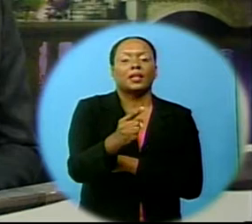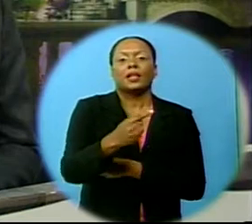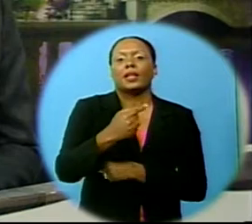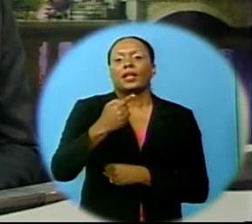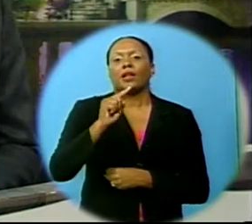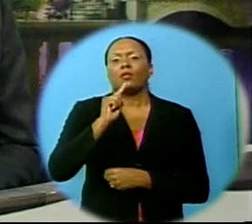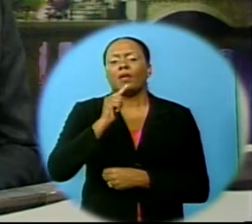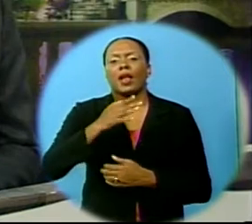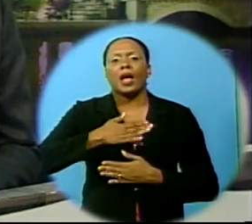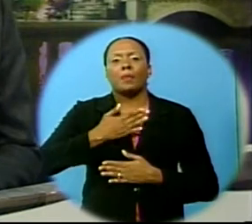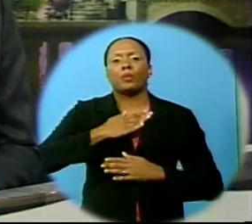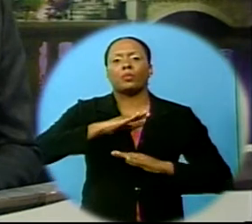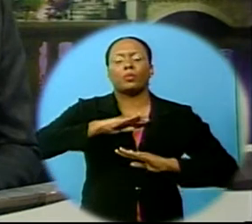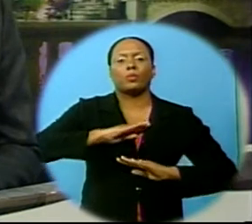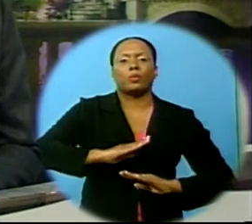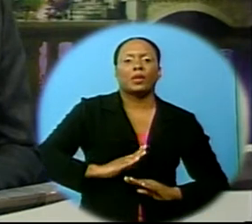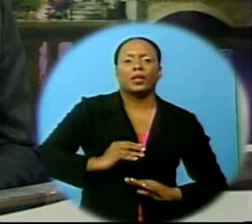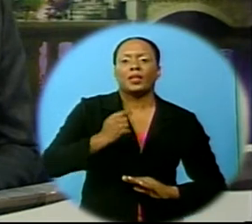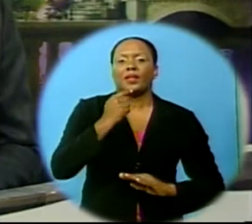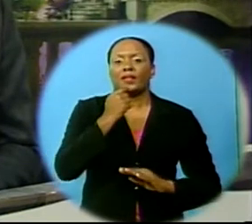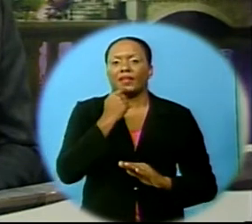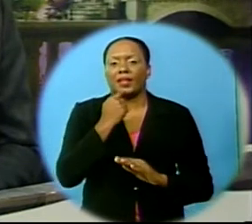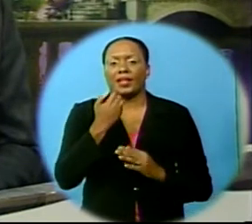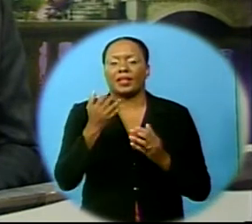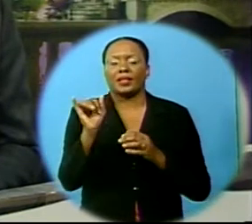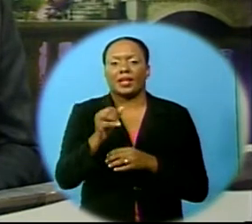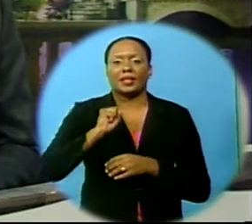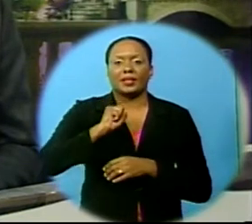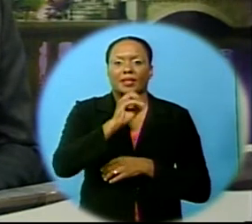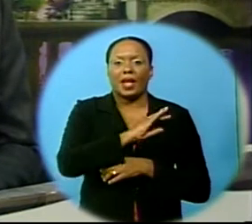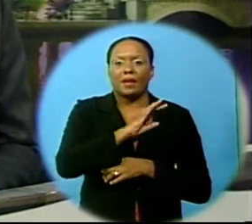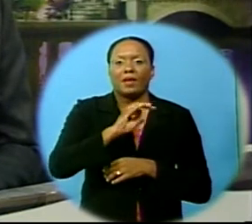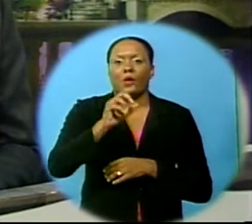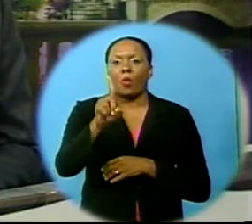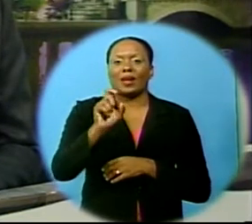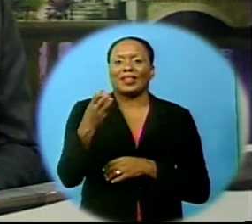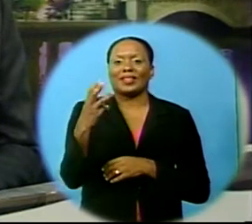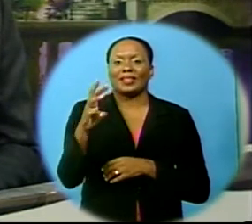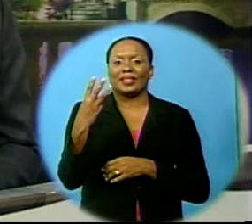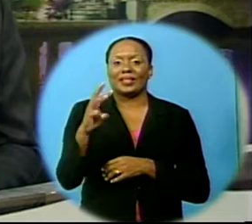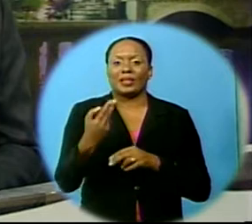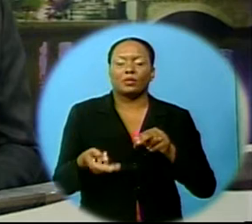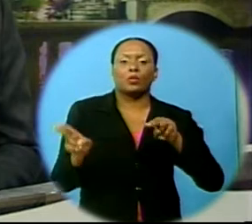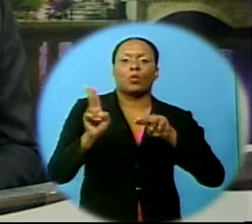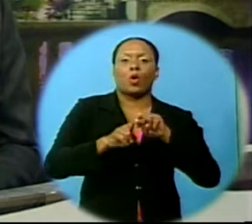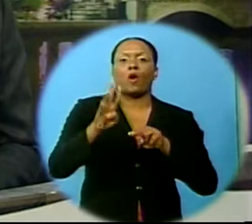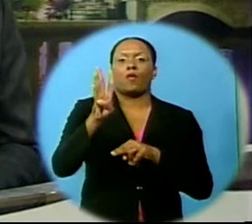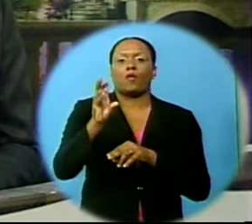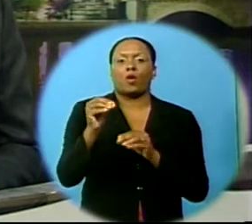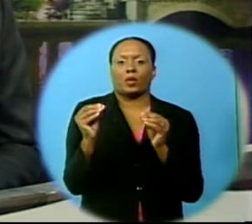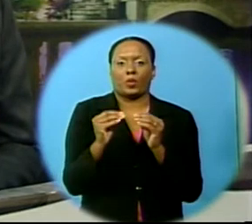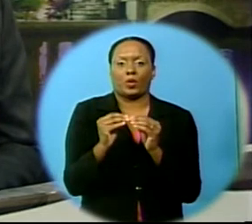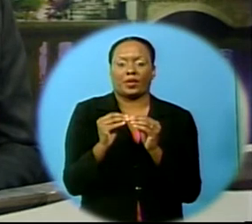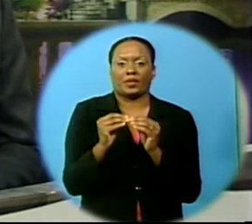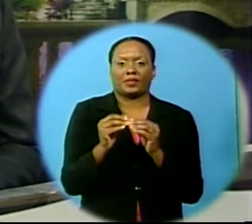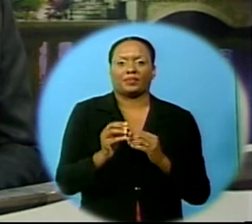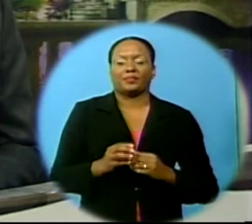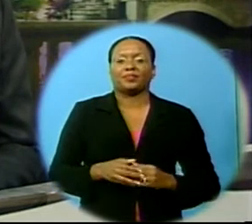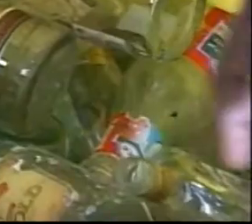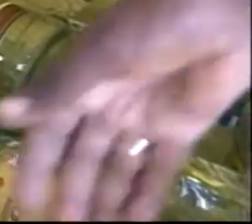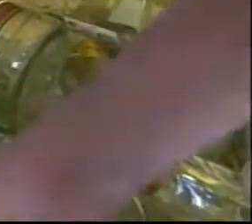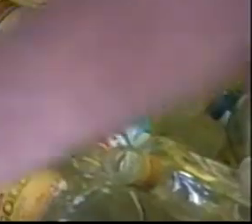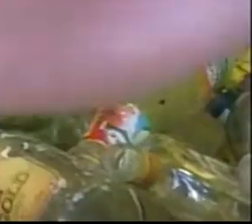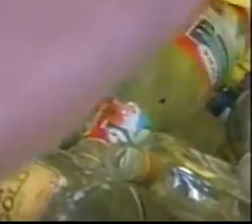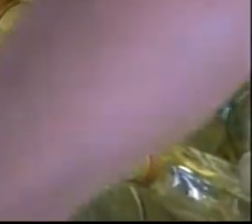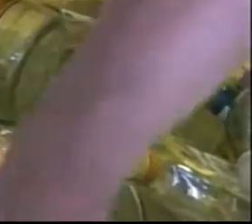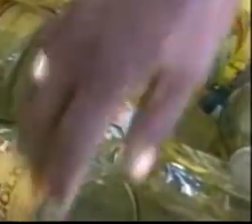the new operation will see the present staff complement of 116 increased by at least 40. While not giving a more